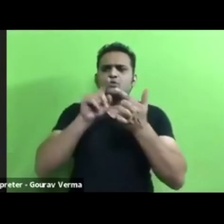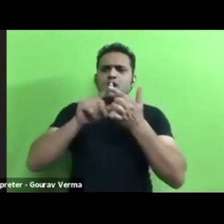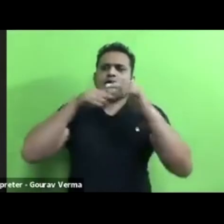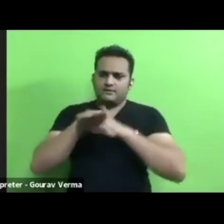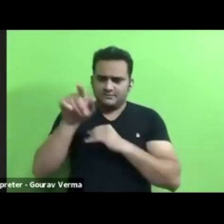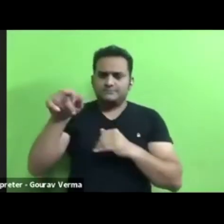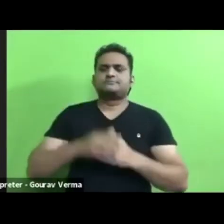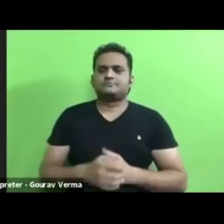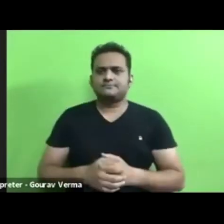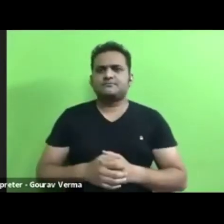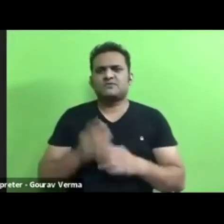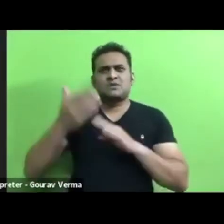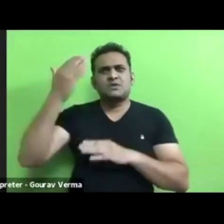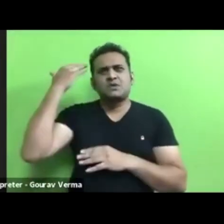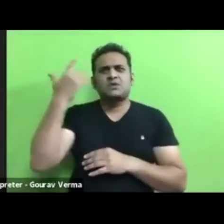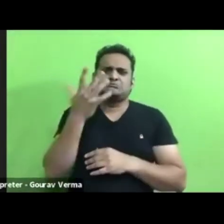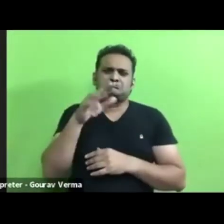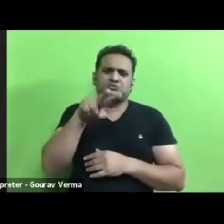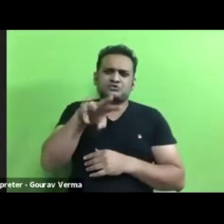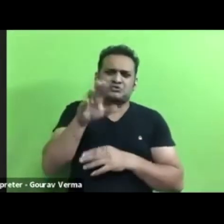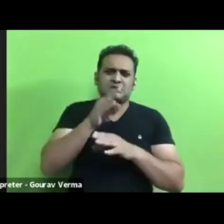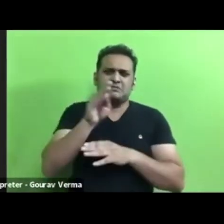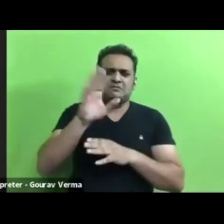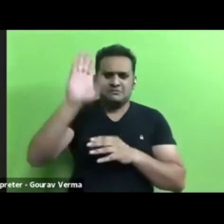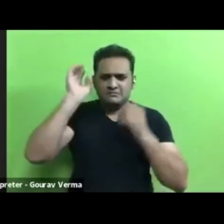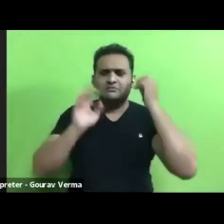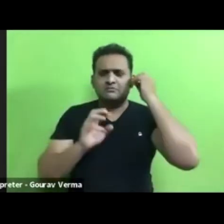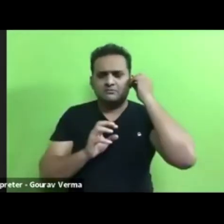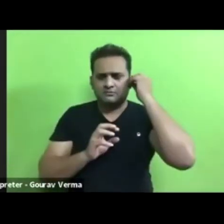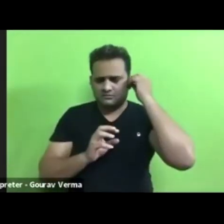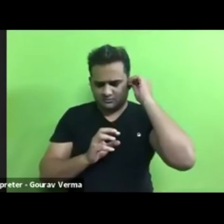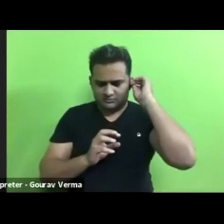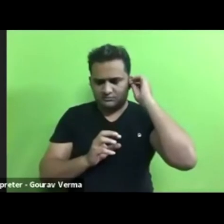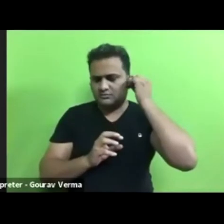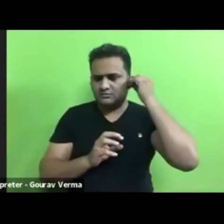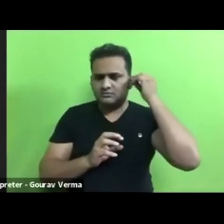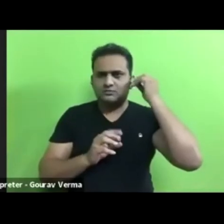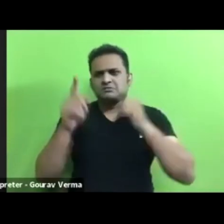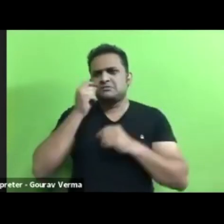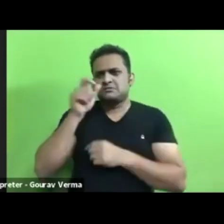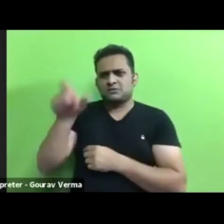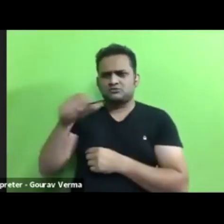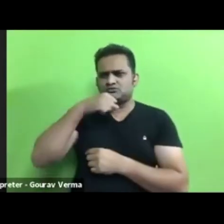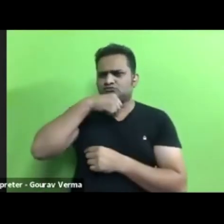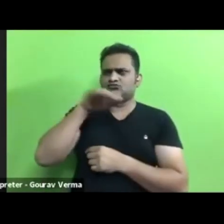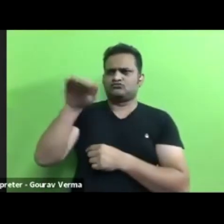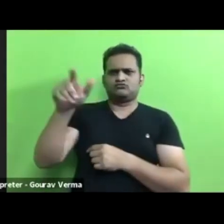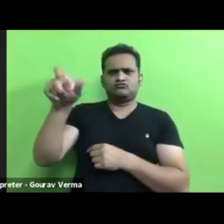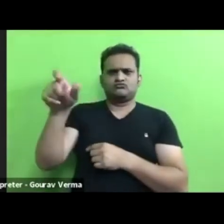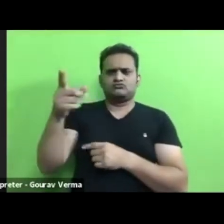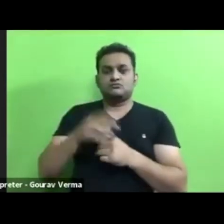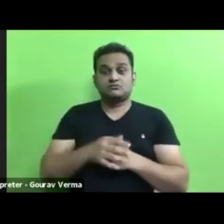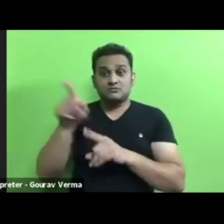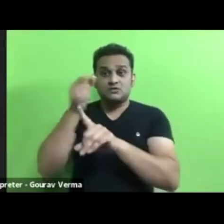in the early 20th century, there was a young man. His father